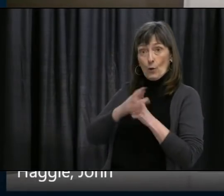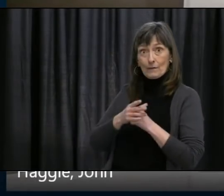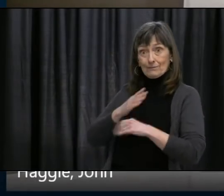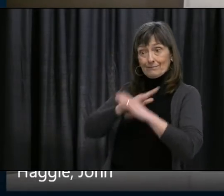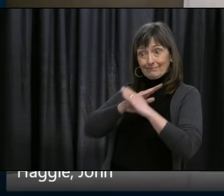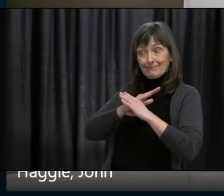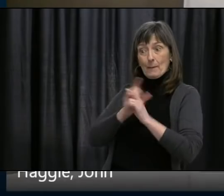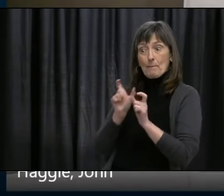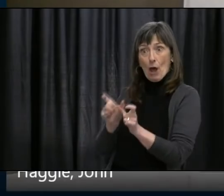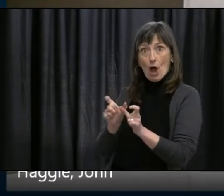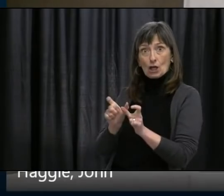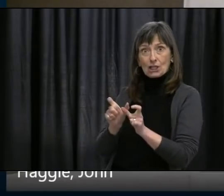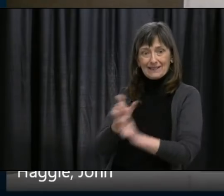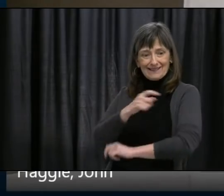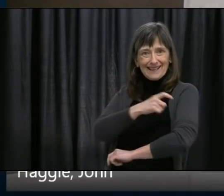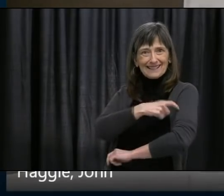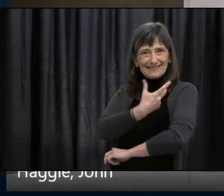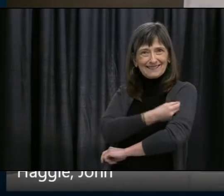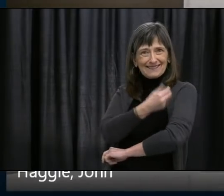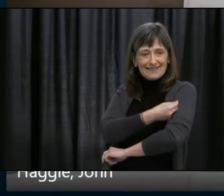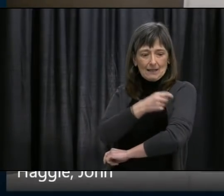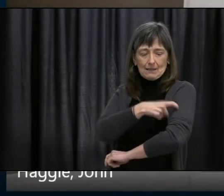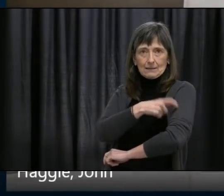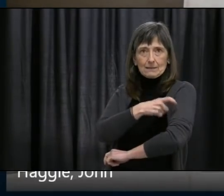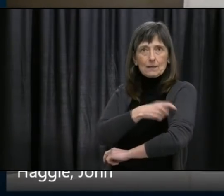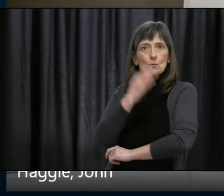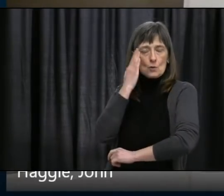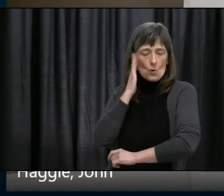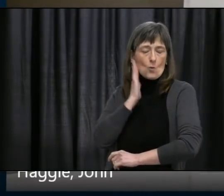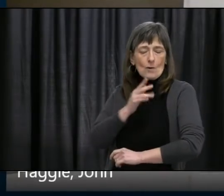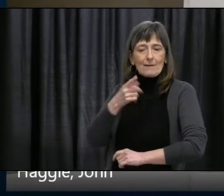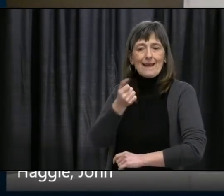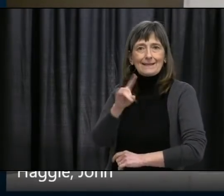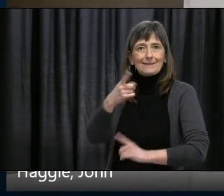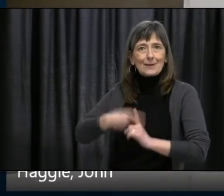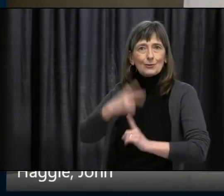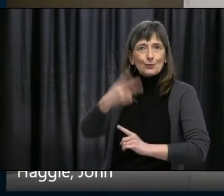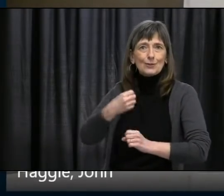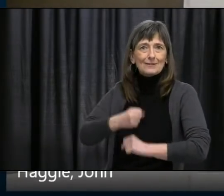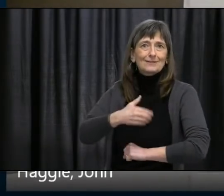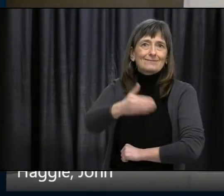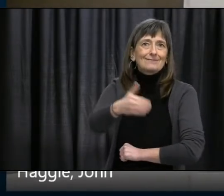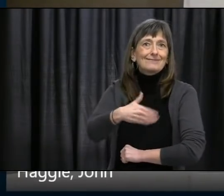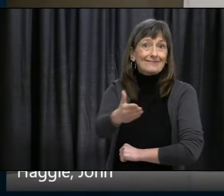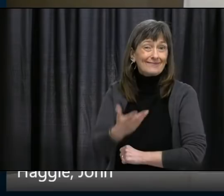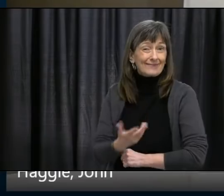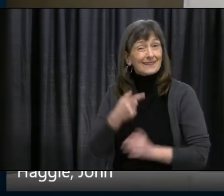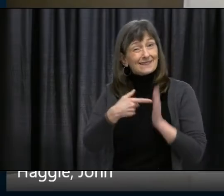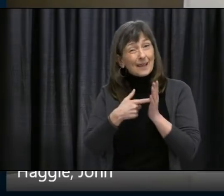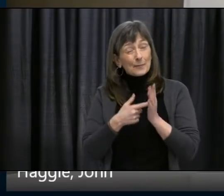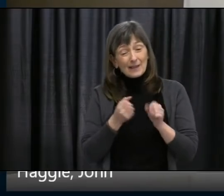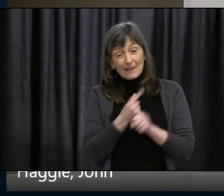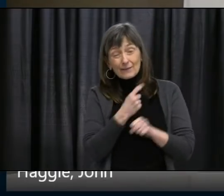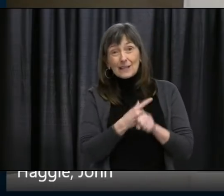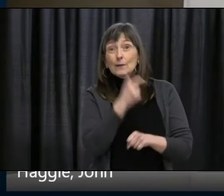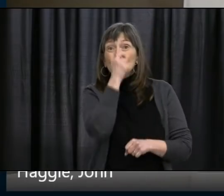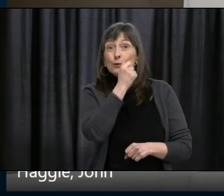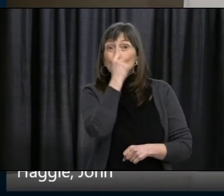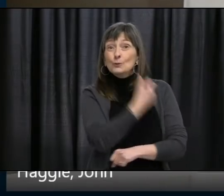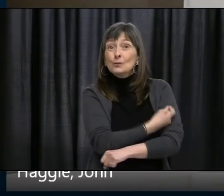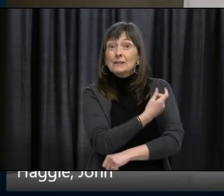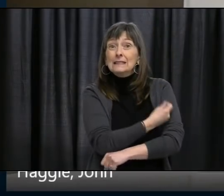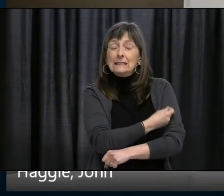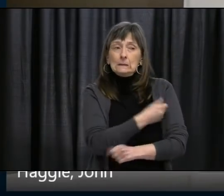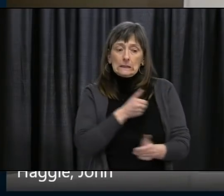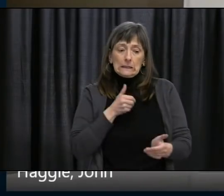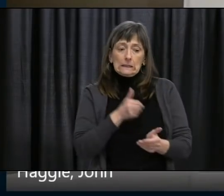in a way that makes sense. I mean, we have a flu vaccination program. Every year we push this, and yet